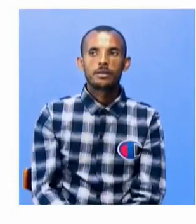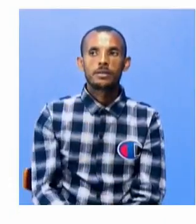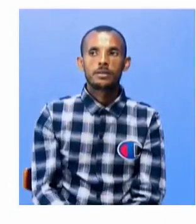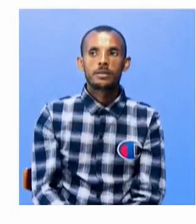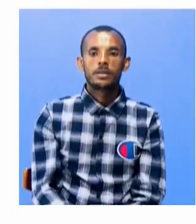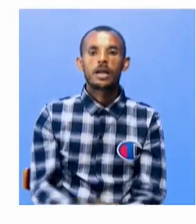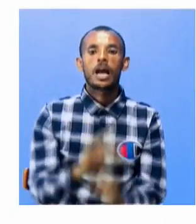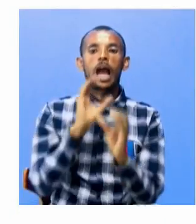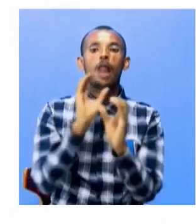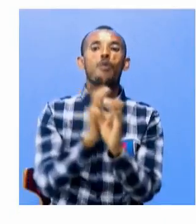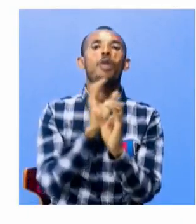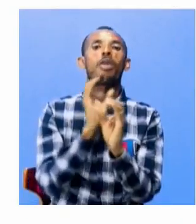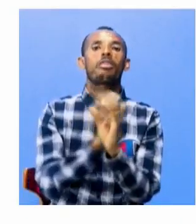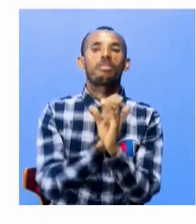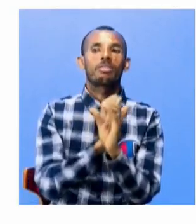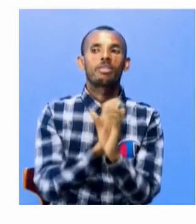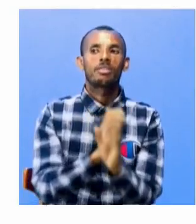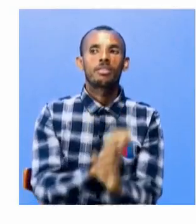Calculate